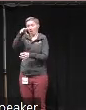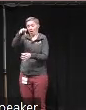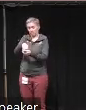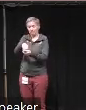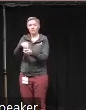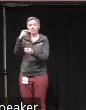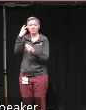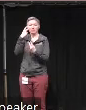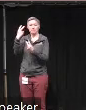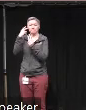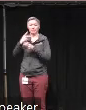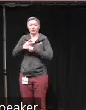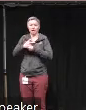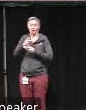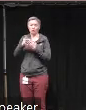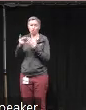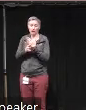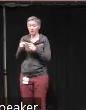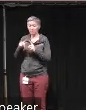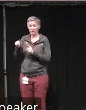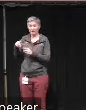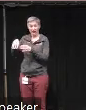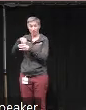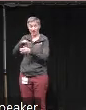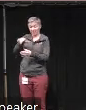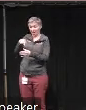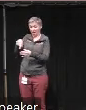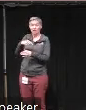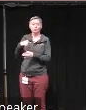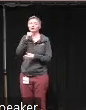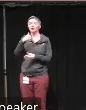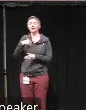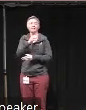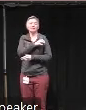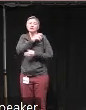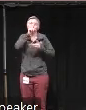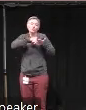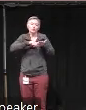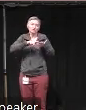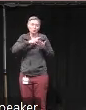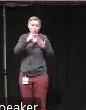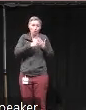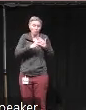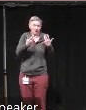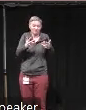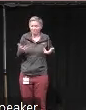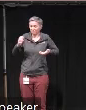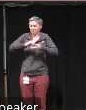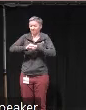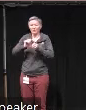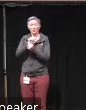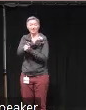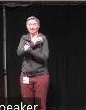program. But outside of that, we don't have a clinical research program that really partners with our